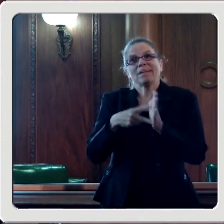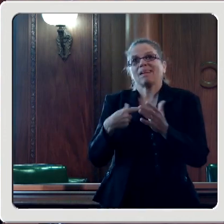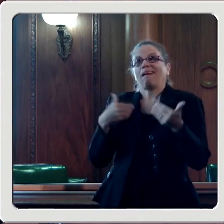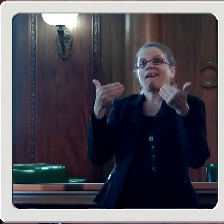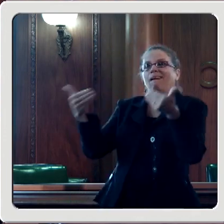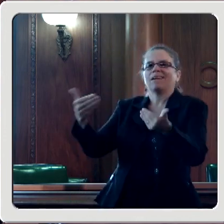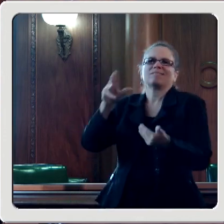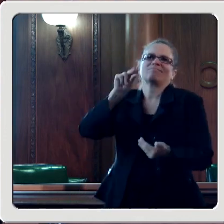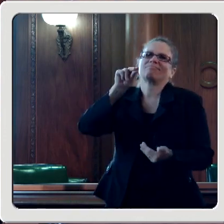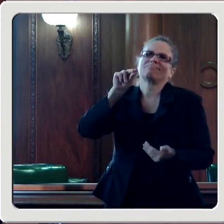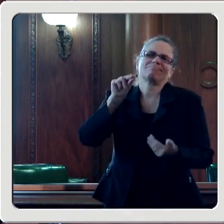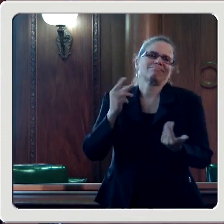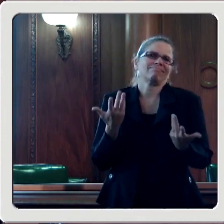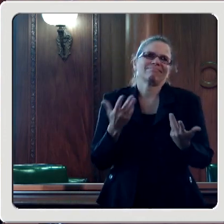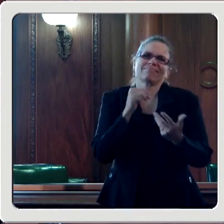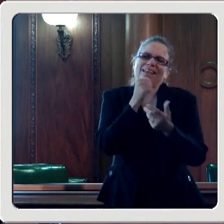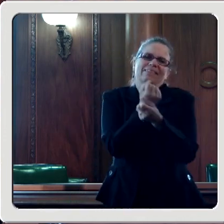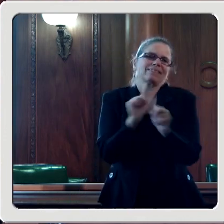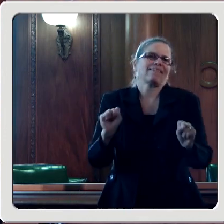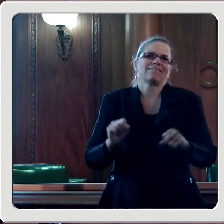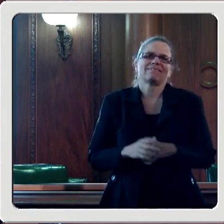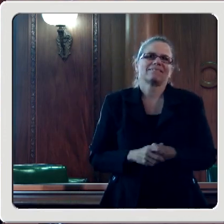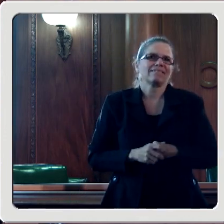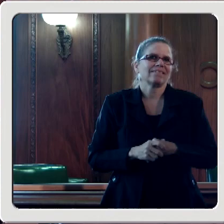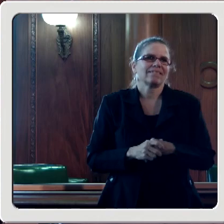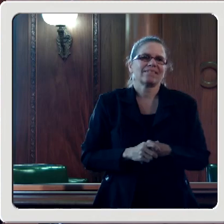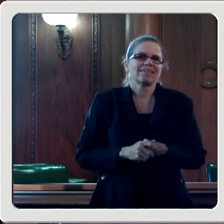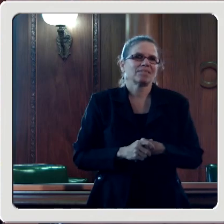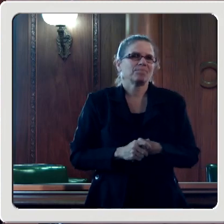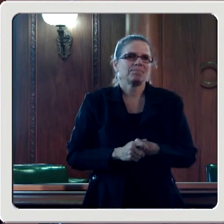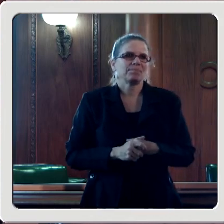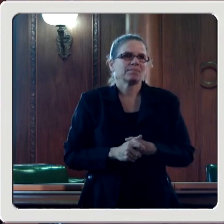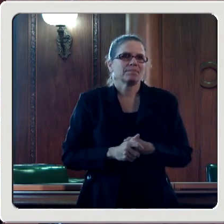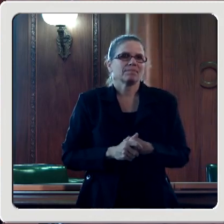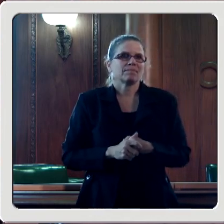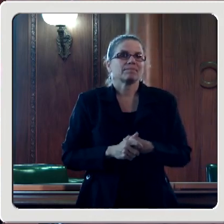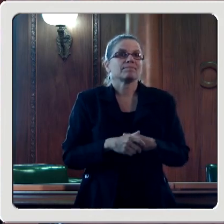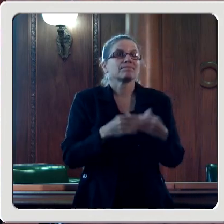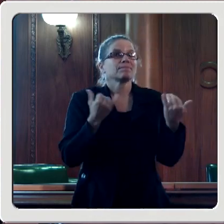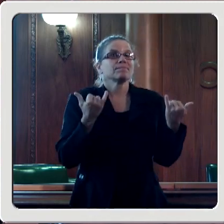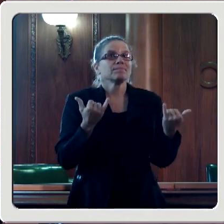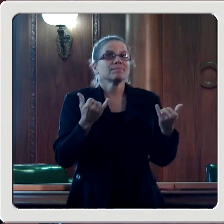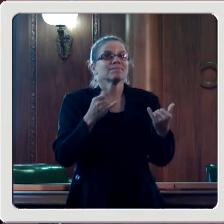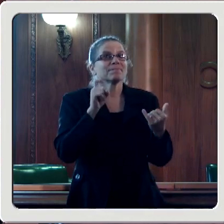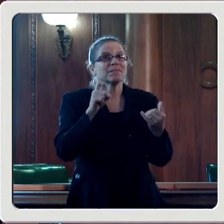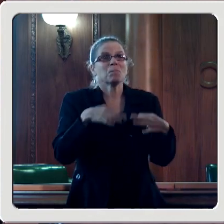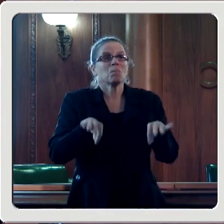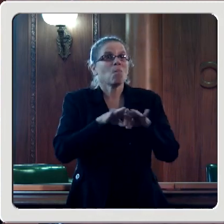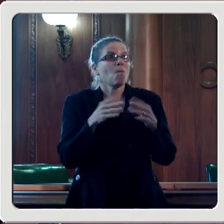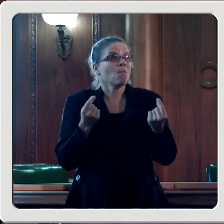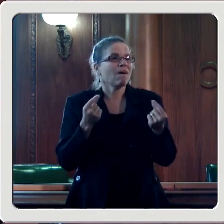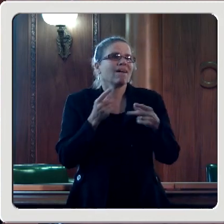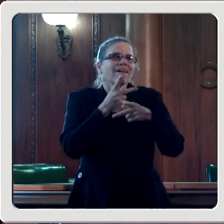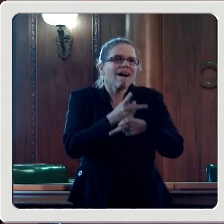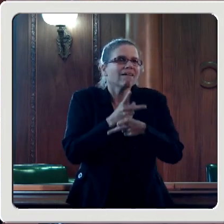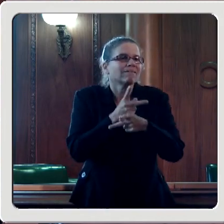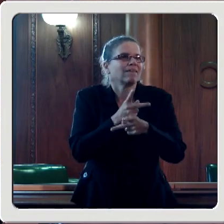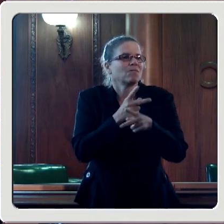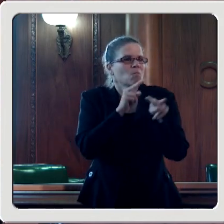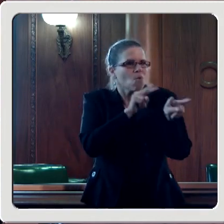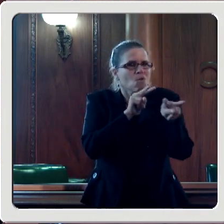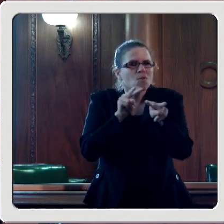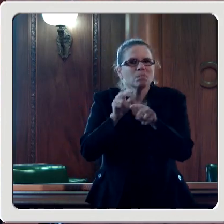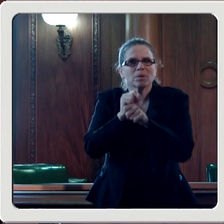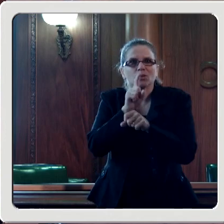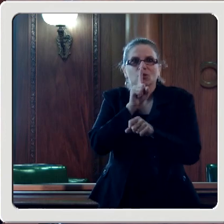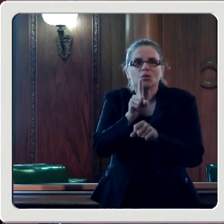the route that we're going is paying dividends right now, but we have to be ever vigilant. So Superintendent Warwick is going to come up. He has plenty of